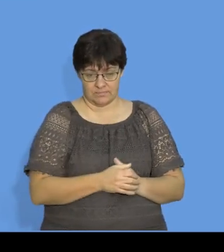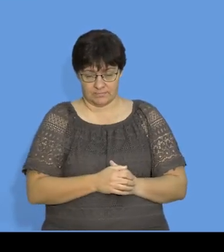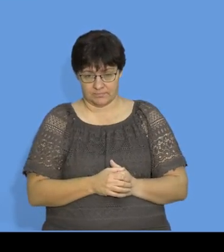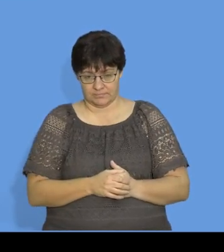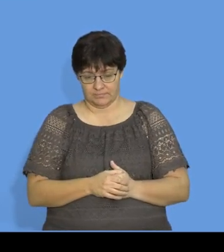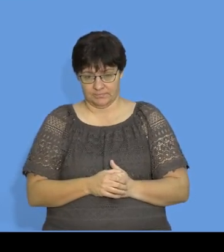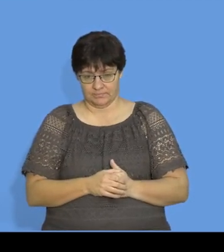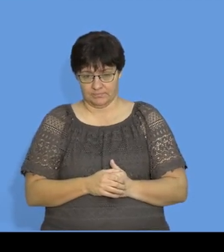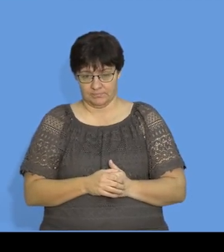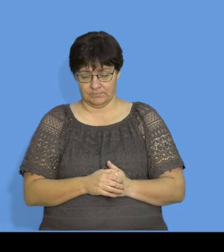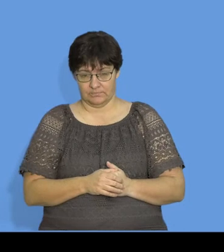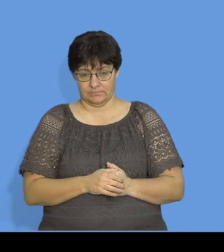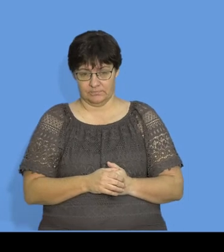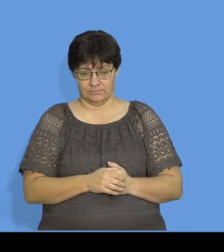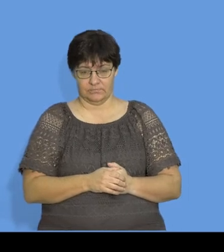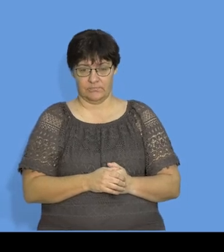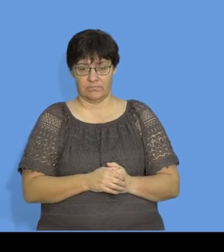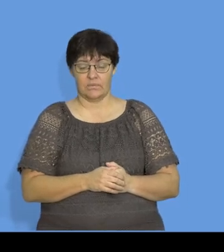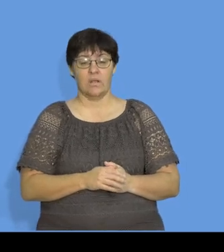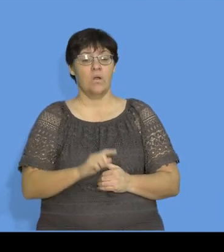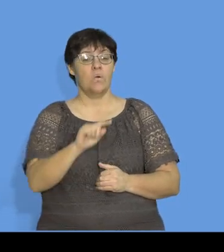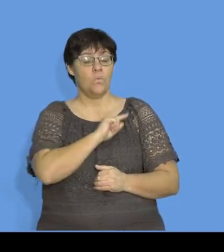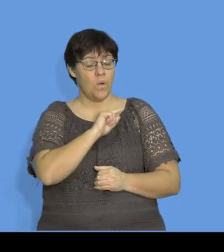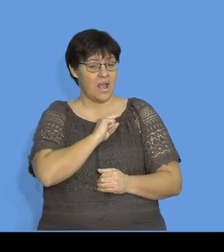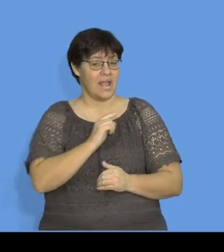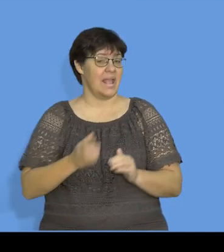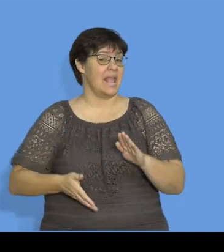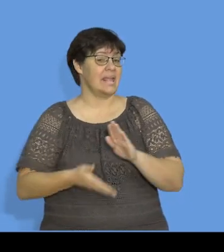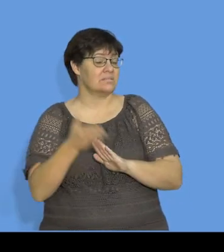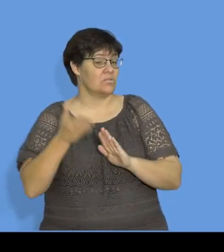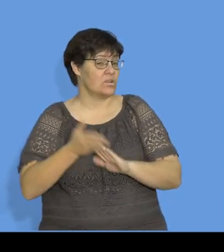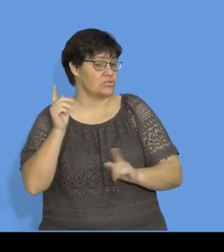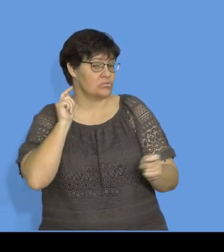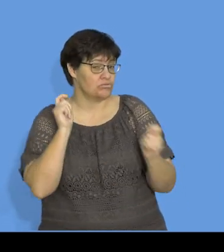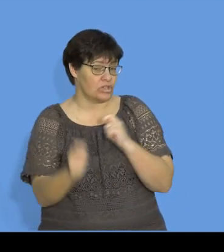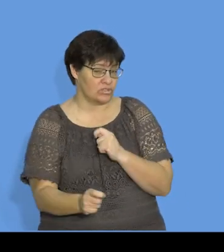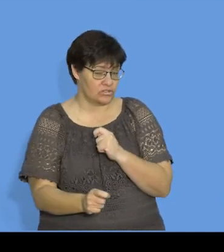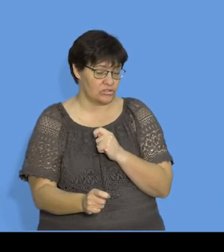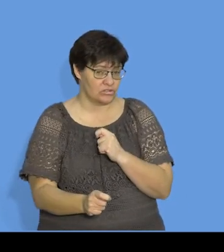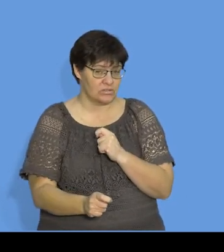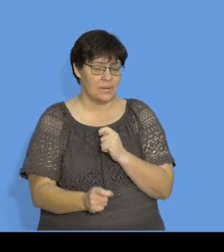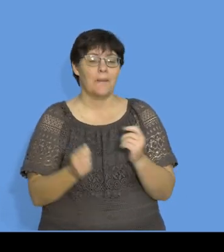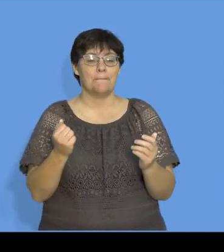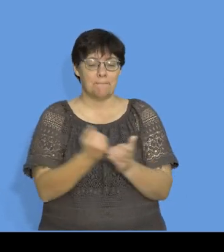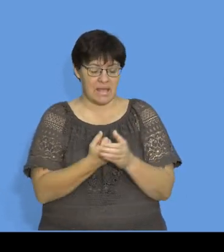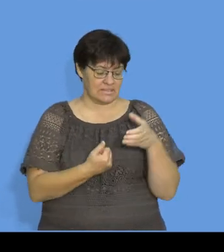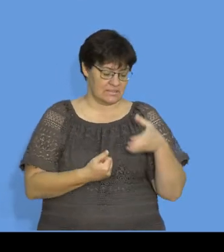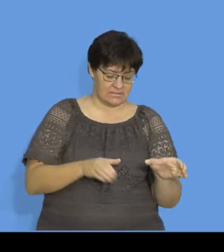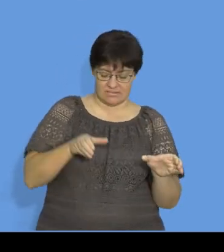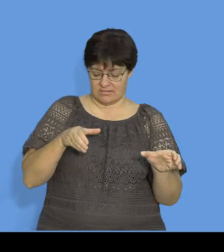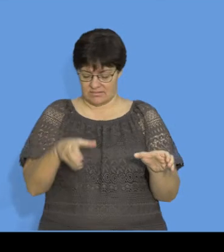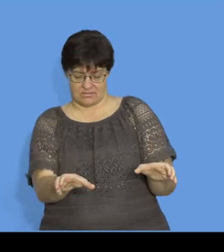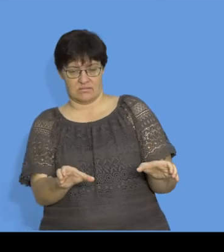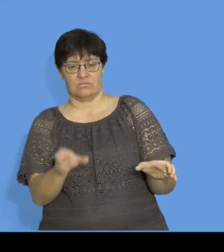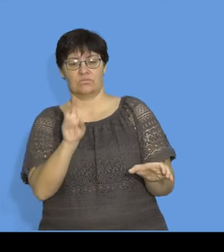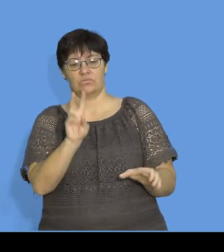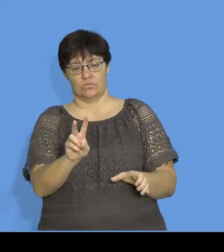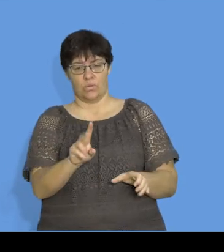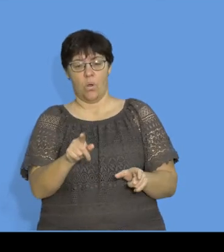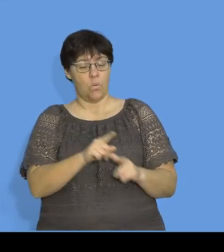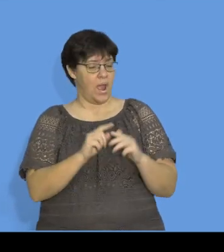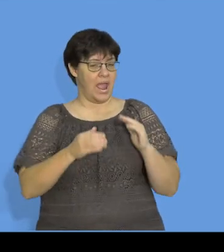forward. Okay? Because the acceleration changed, I had to do it in 2